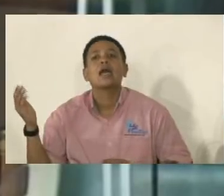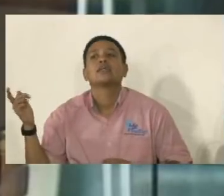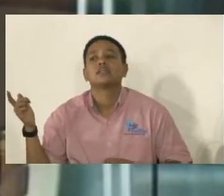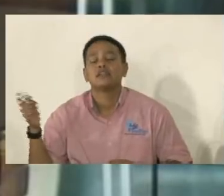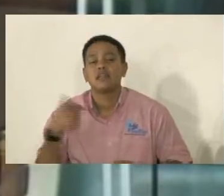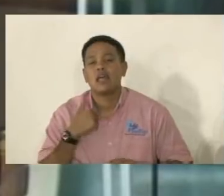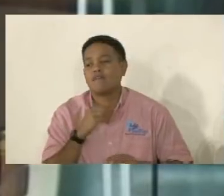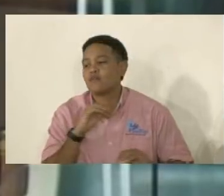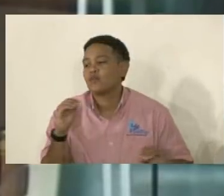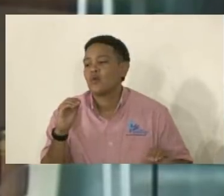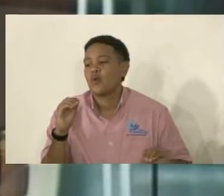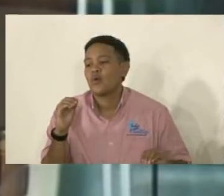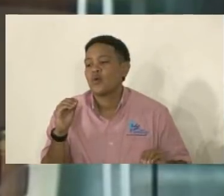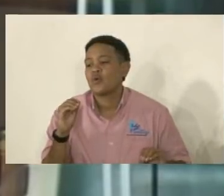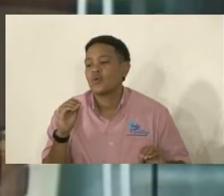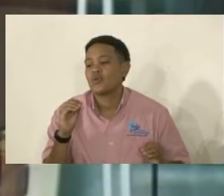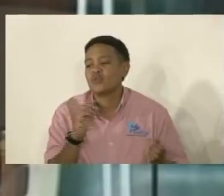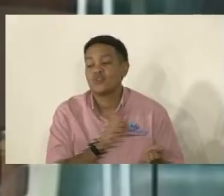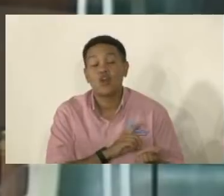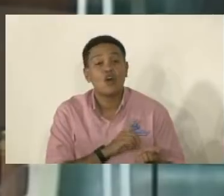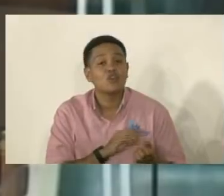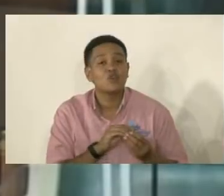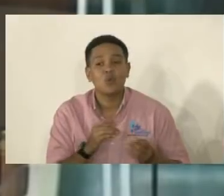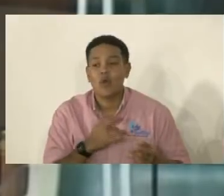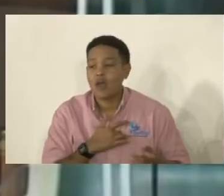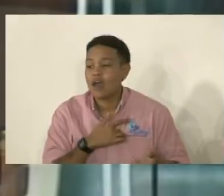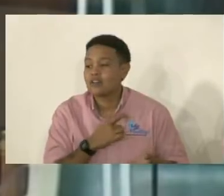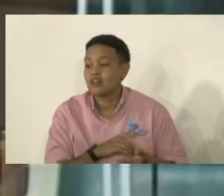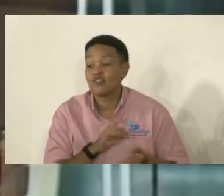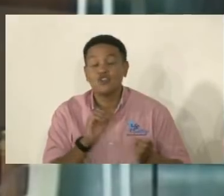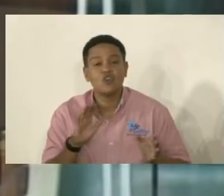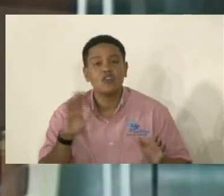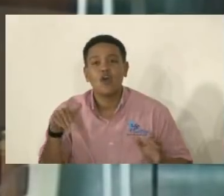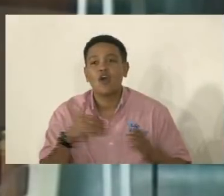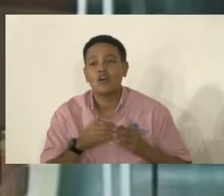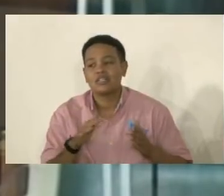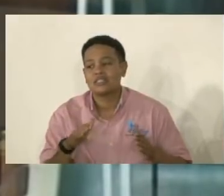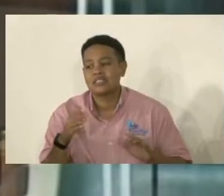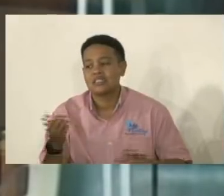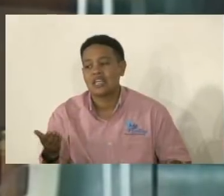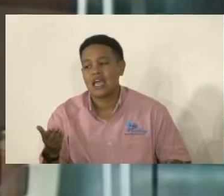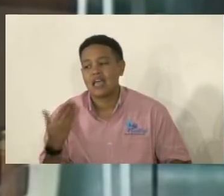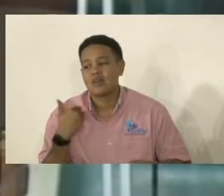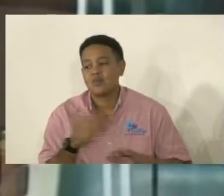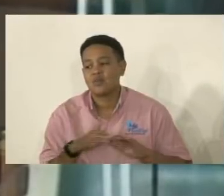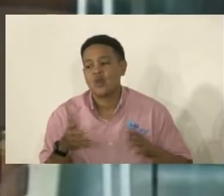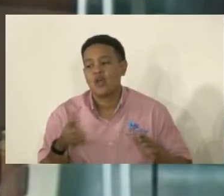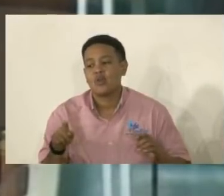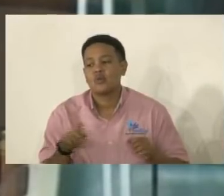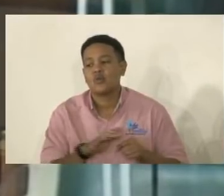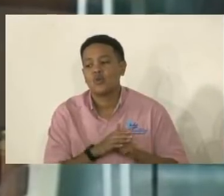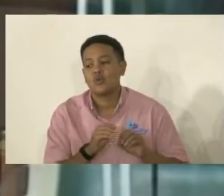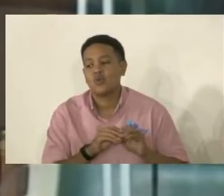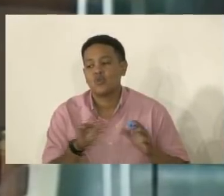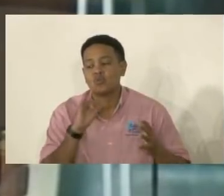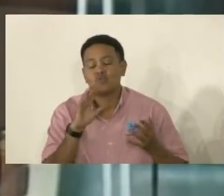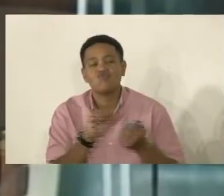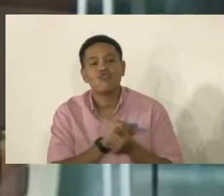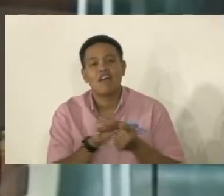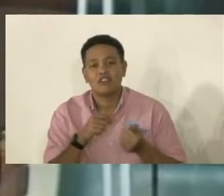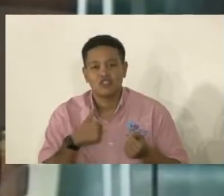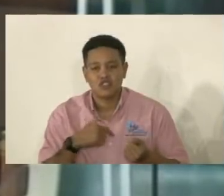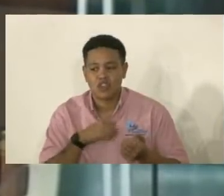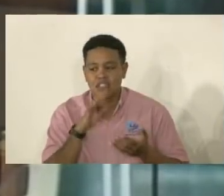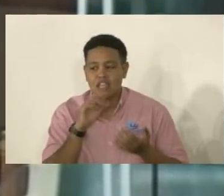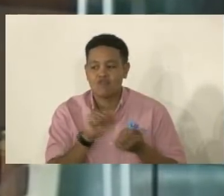no anesthesiologists left, no cardiologists, they died out. Let us not allow this pandemic to ravish us and ravish